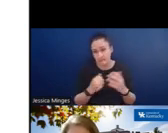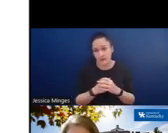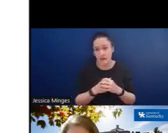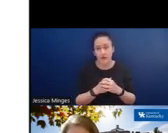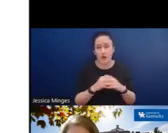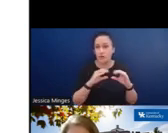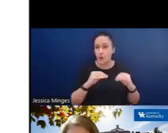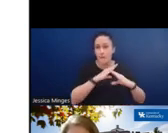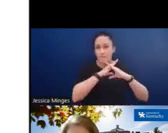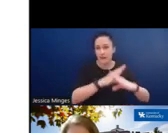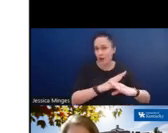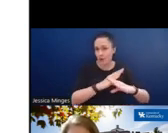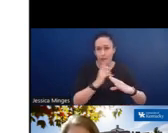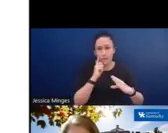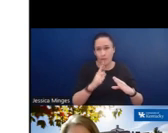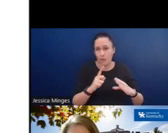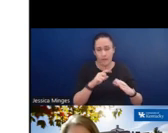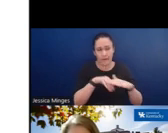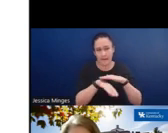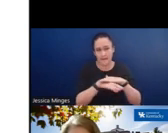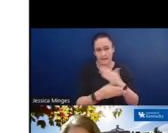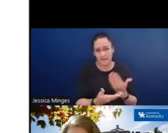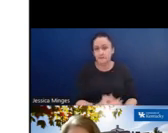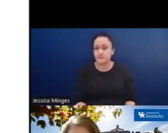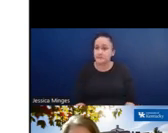no barriers to access.